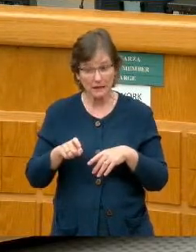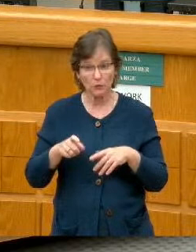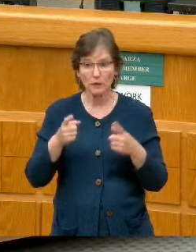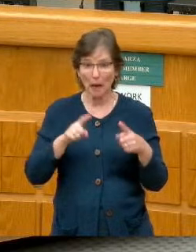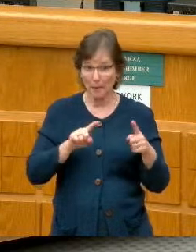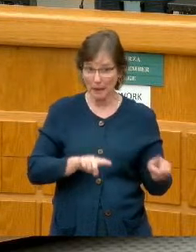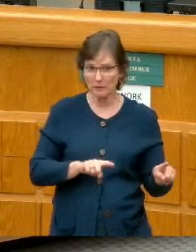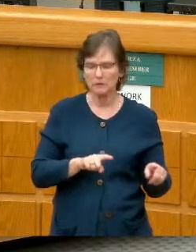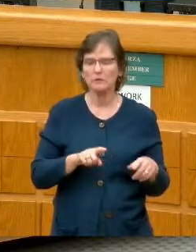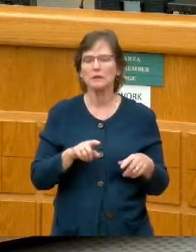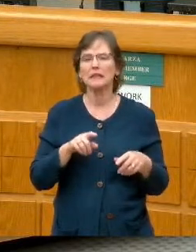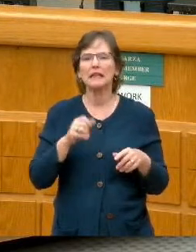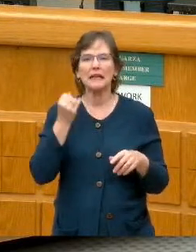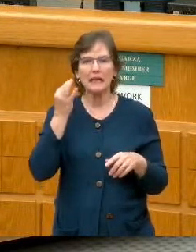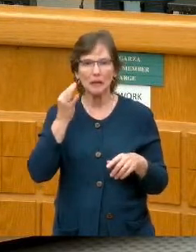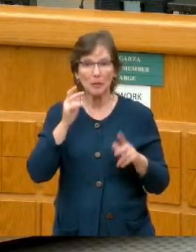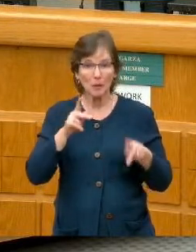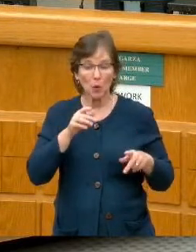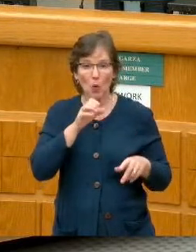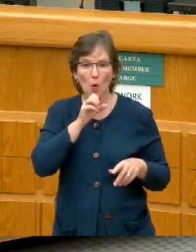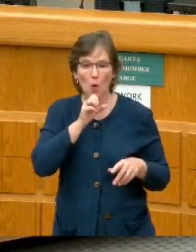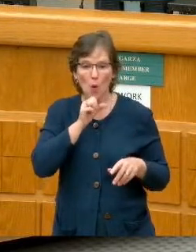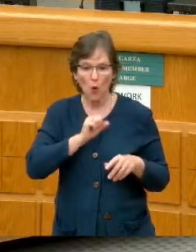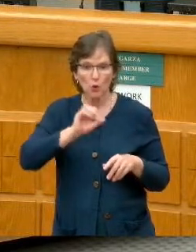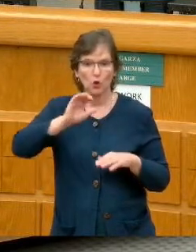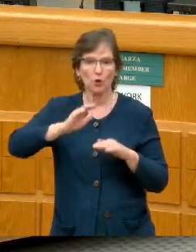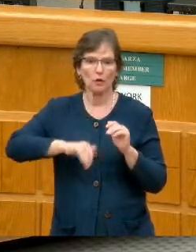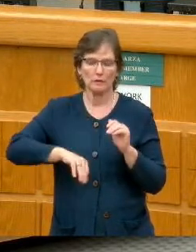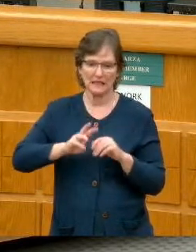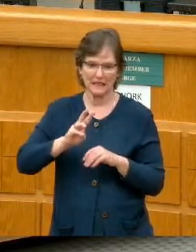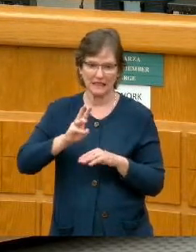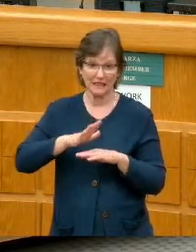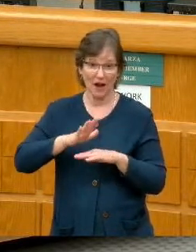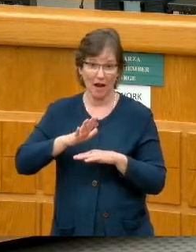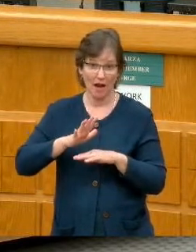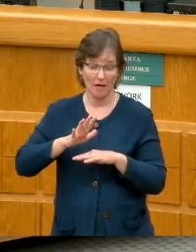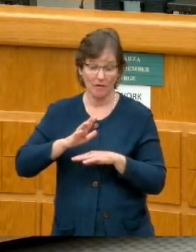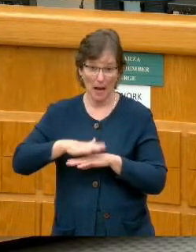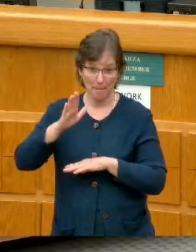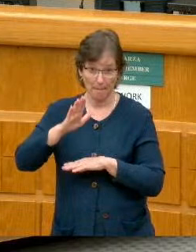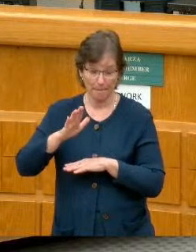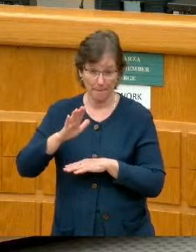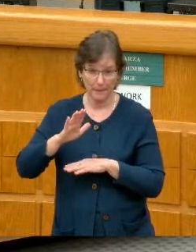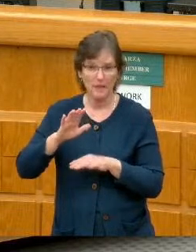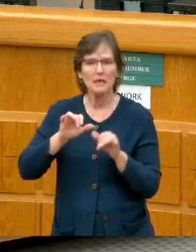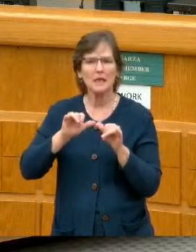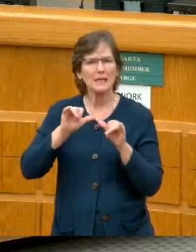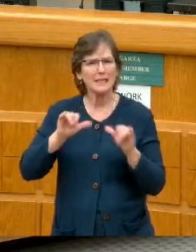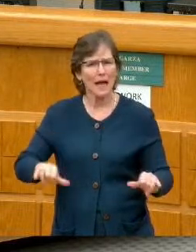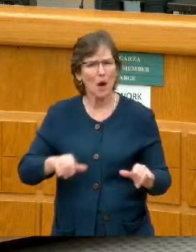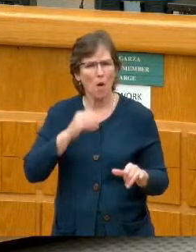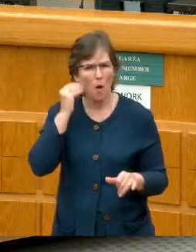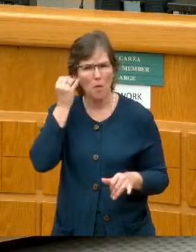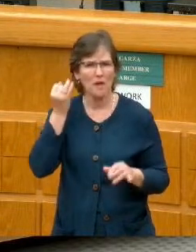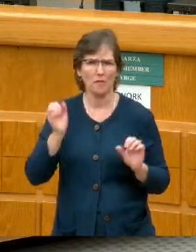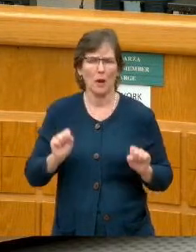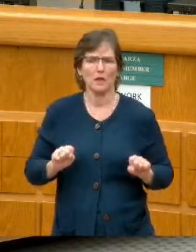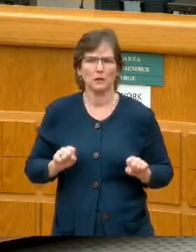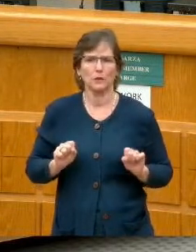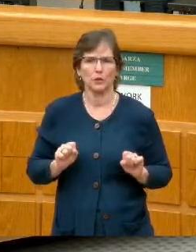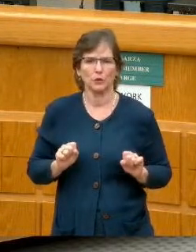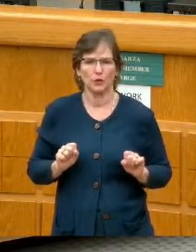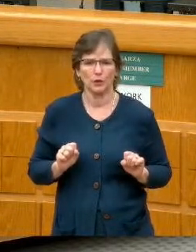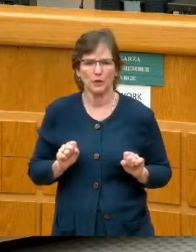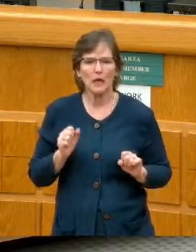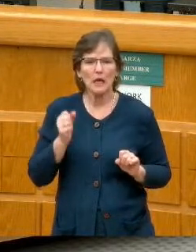is in the governor's order that I read earlier today, you should stay at home if you can, and if people in your household have been out